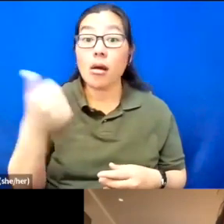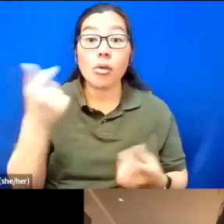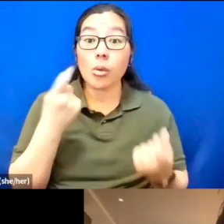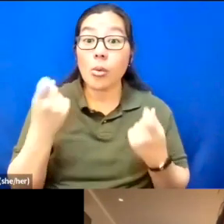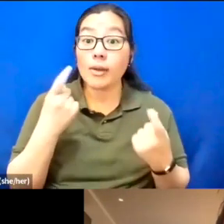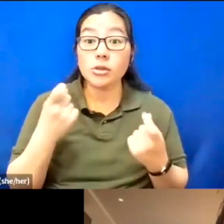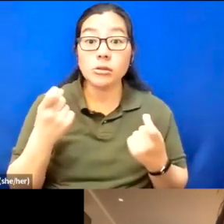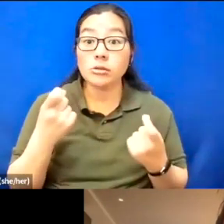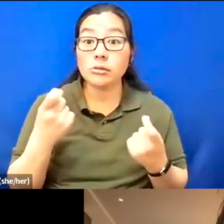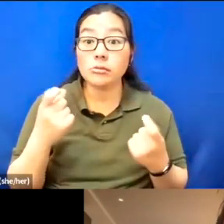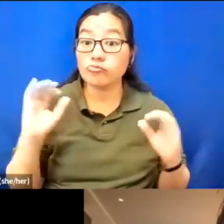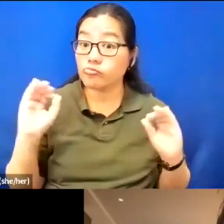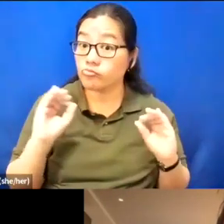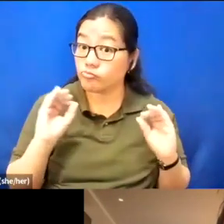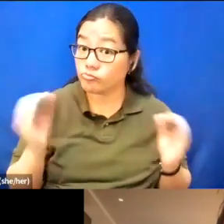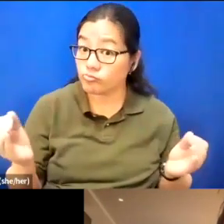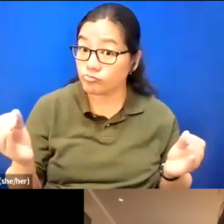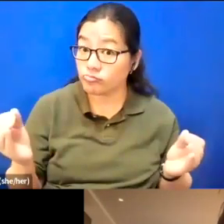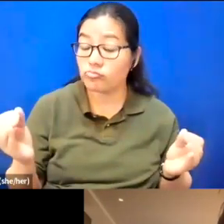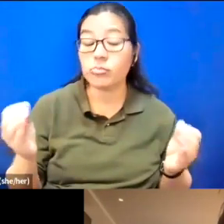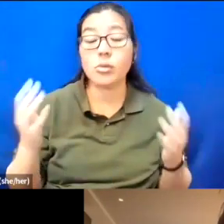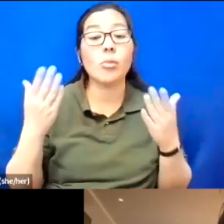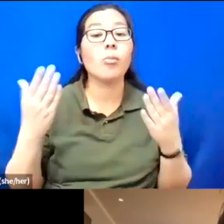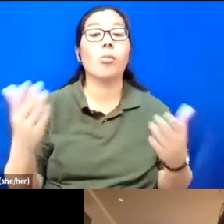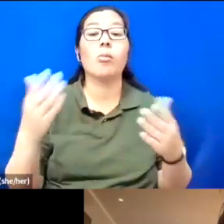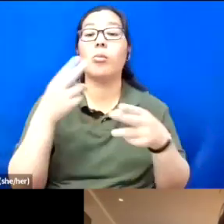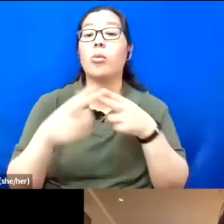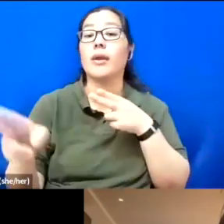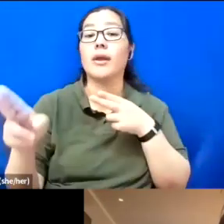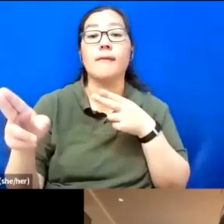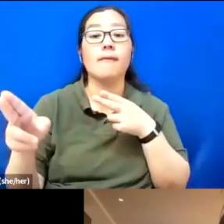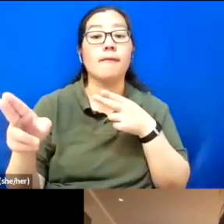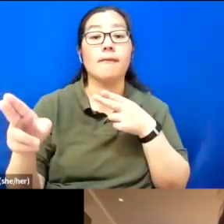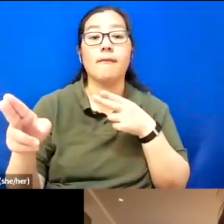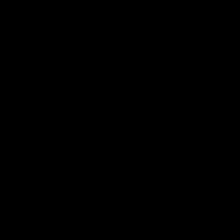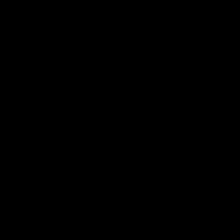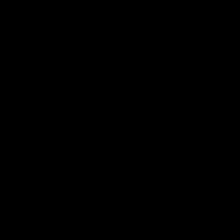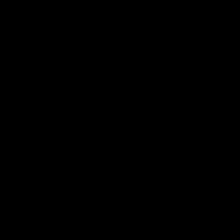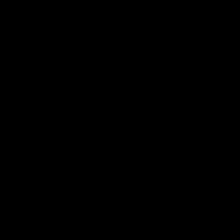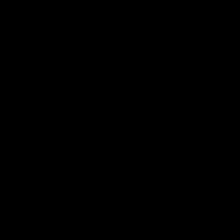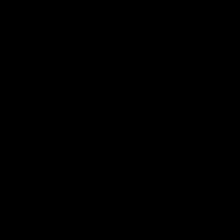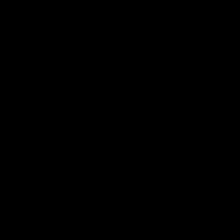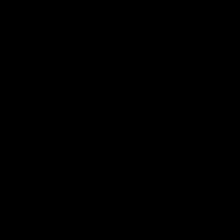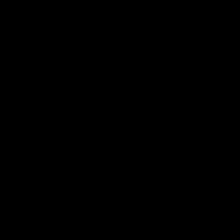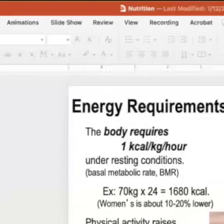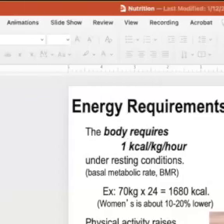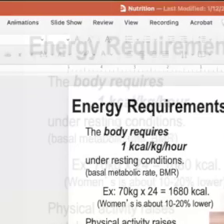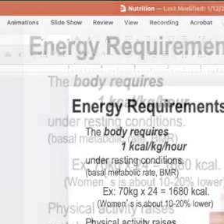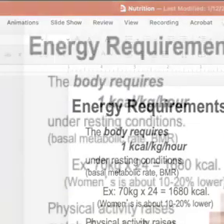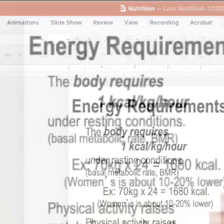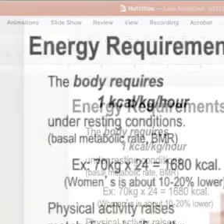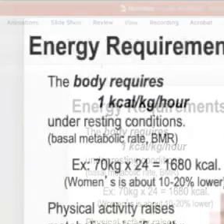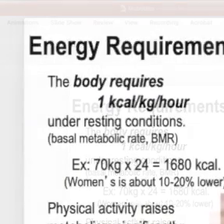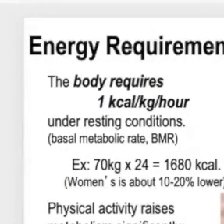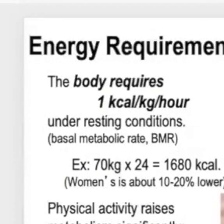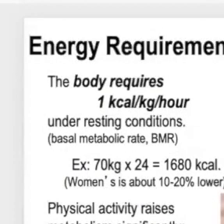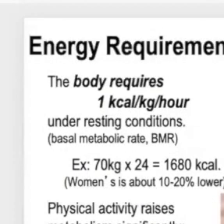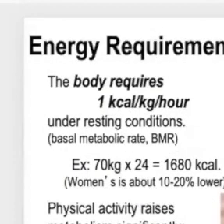we can go brief and do a brief tour through what we did this last week, which was nutrition.